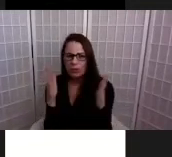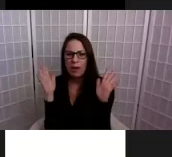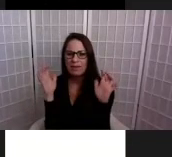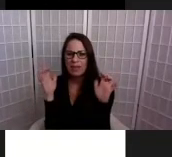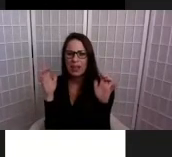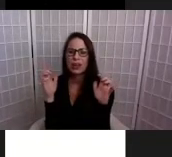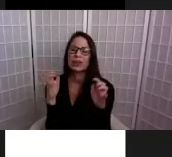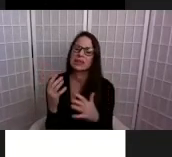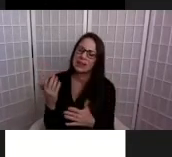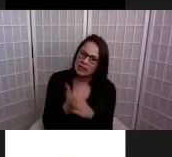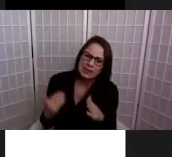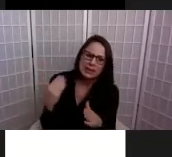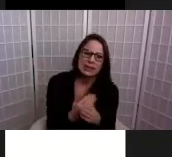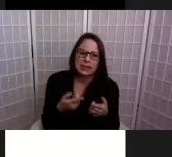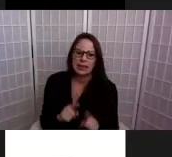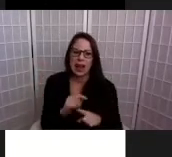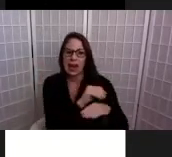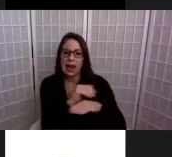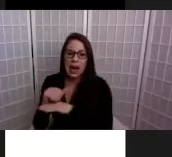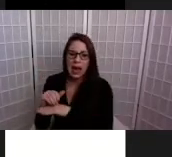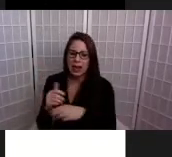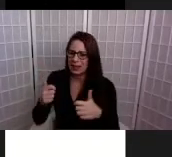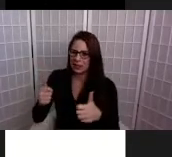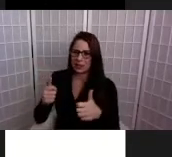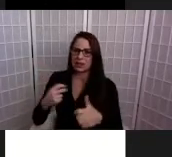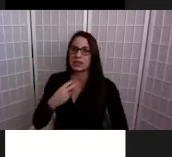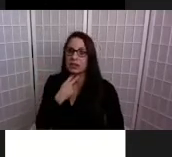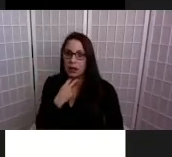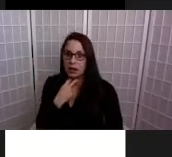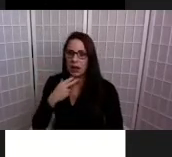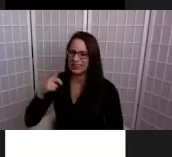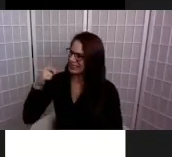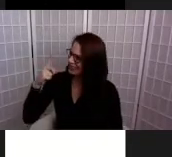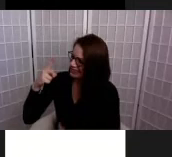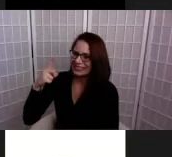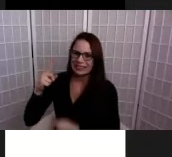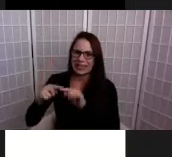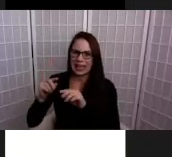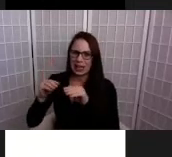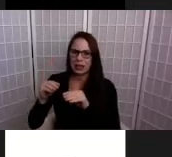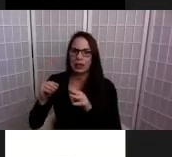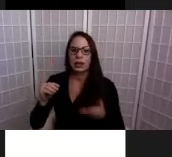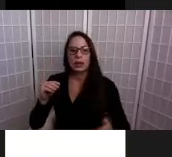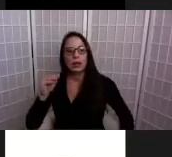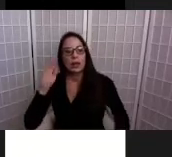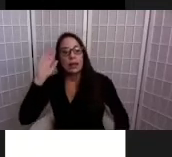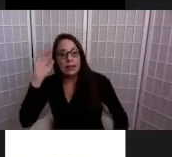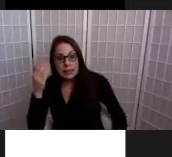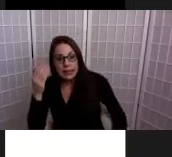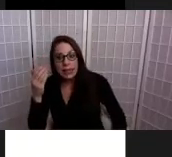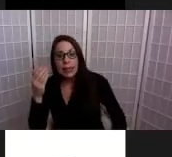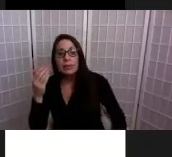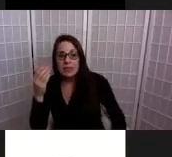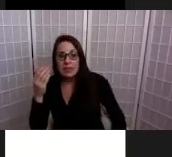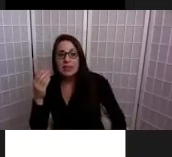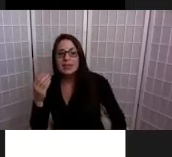night. They get stuck, they catch. And so while it seems to patients like arthritis, it's not